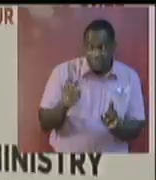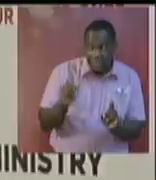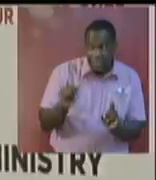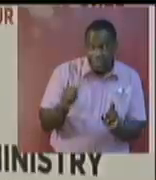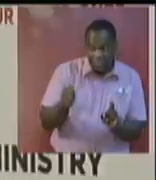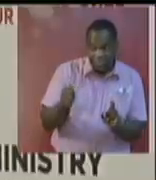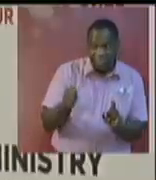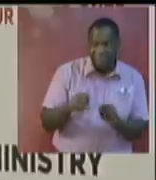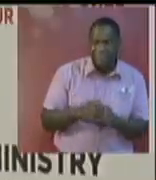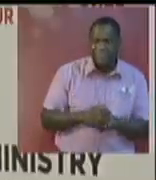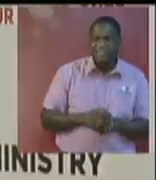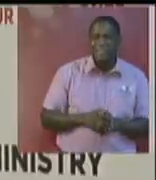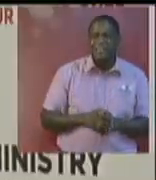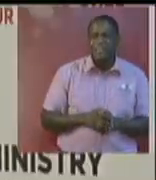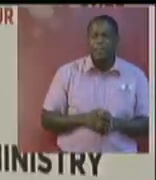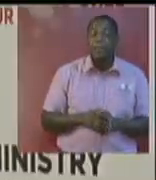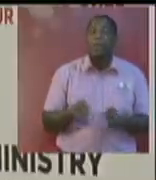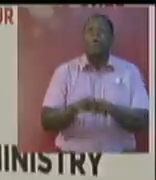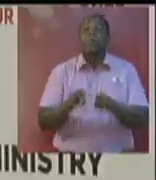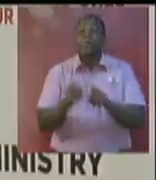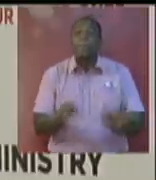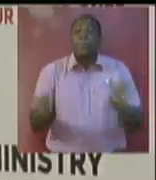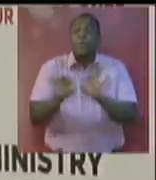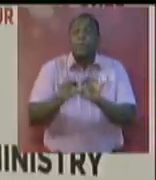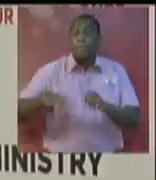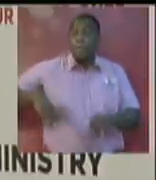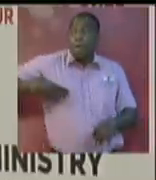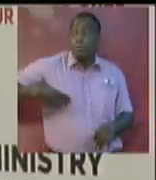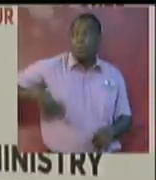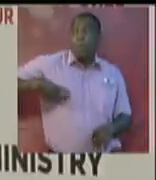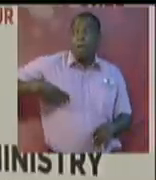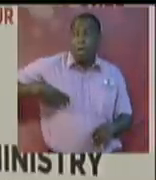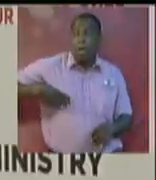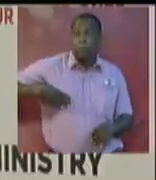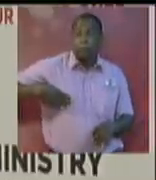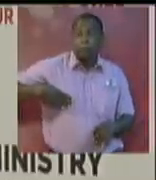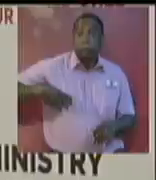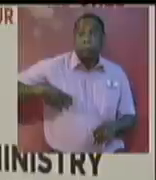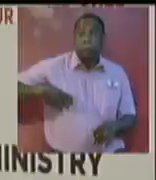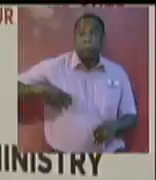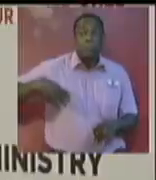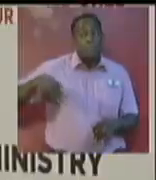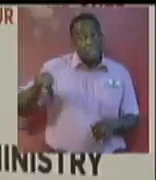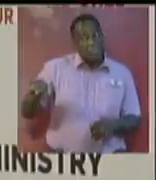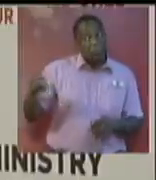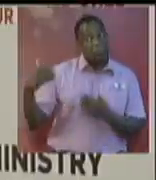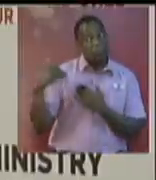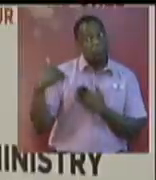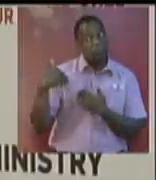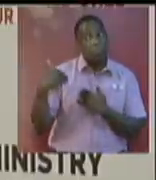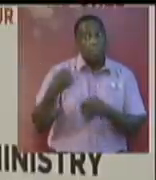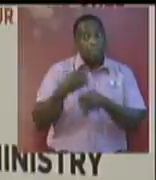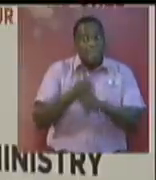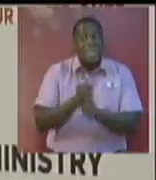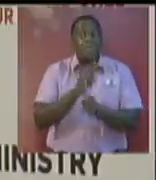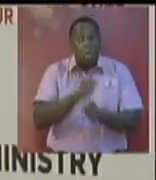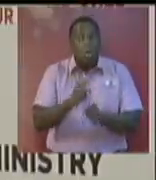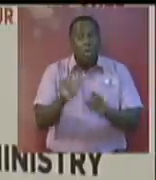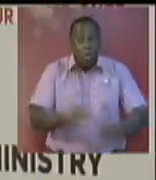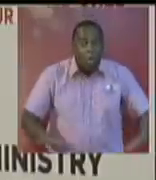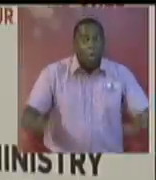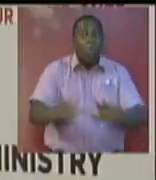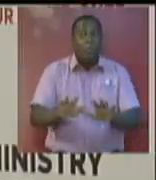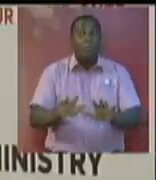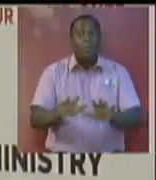employers to institute the public health measures that are there. and to find ways to enforce them as much